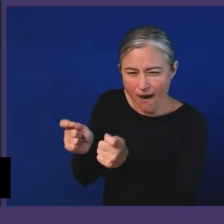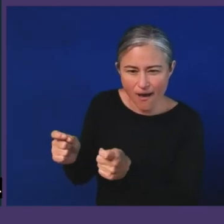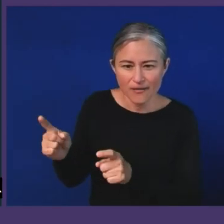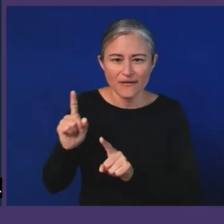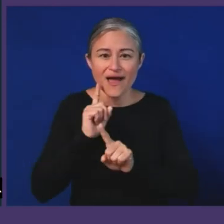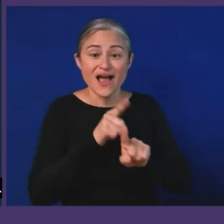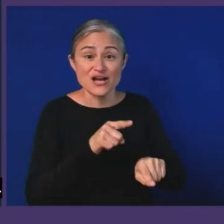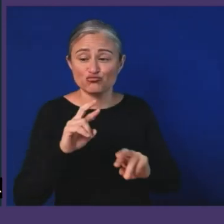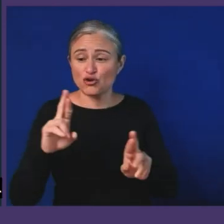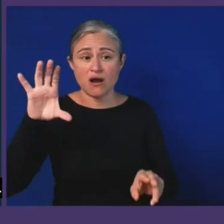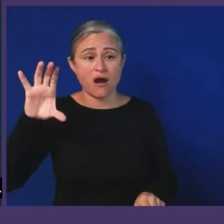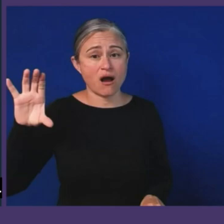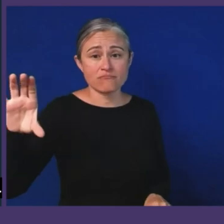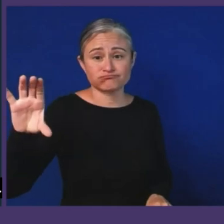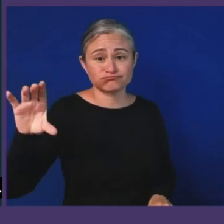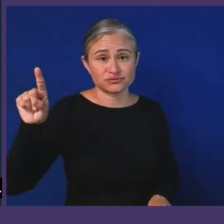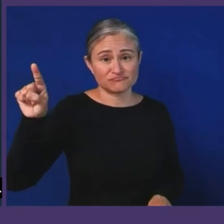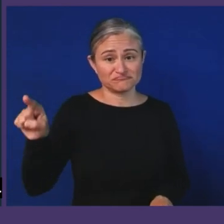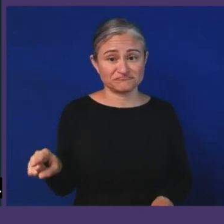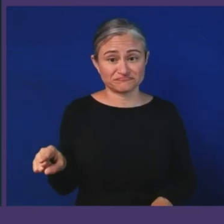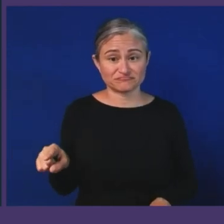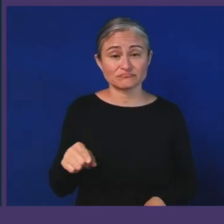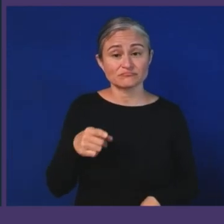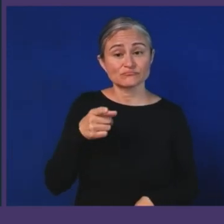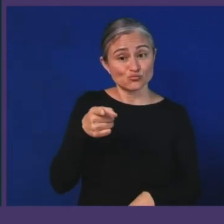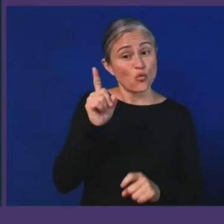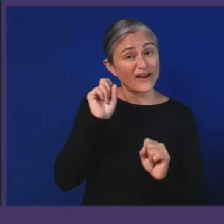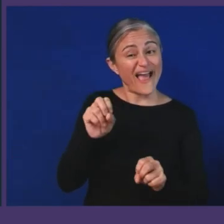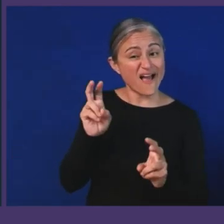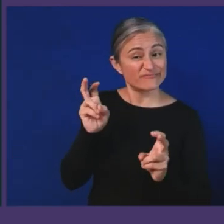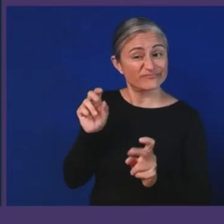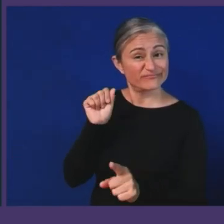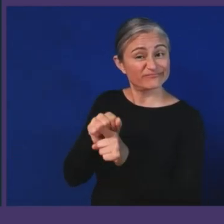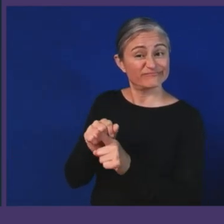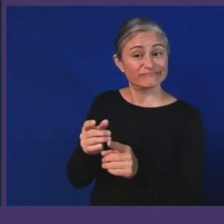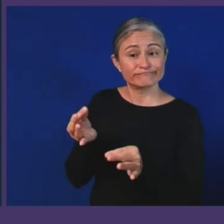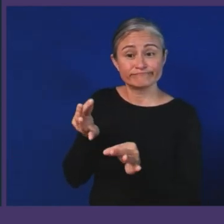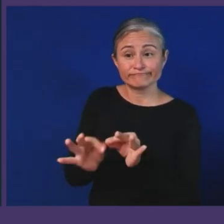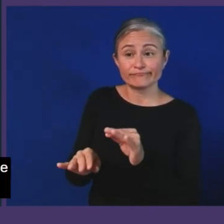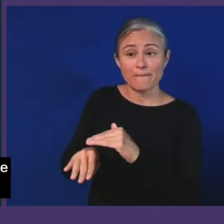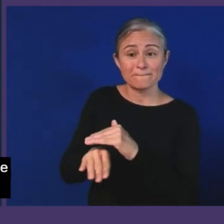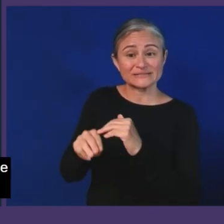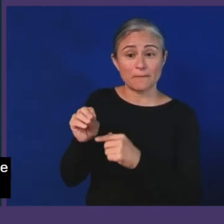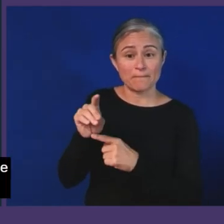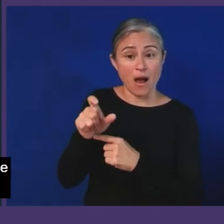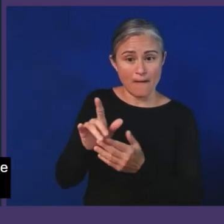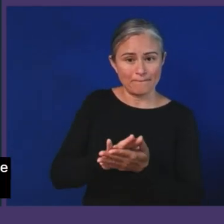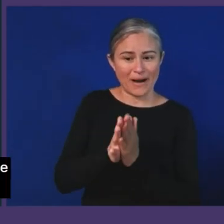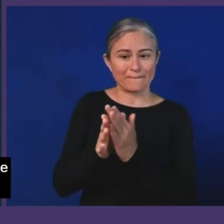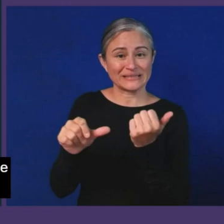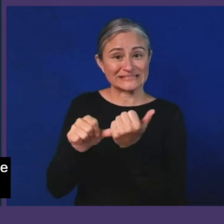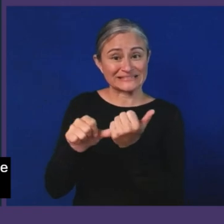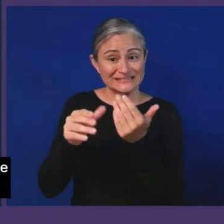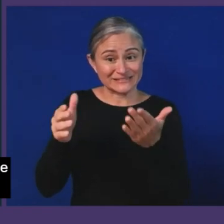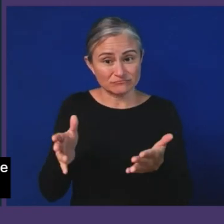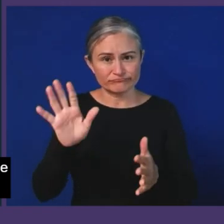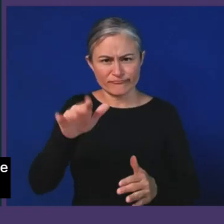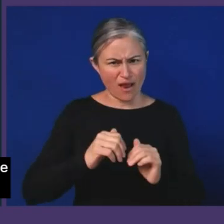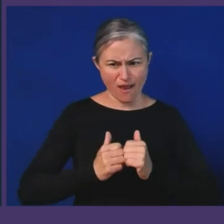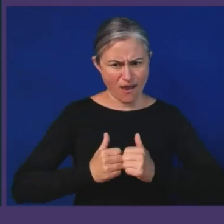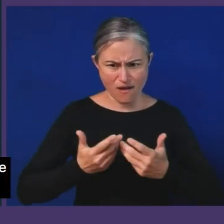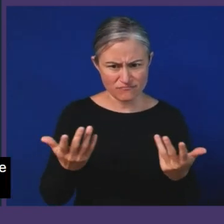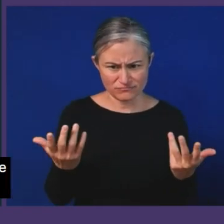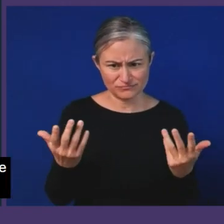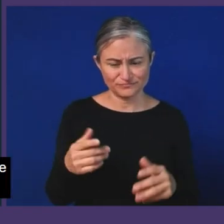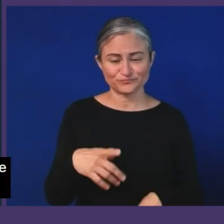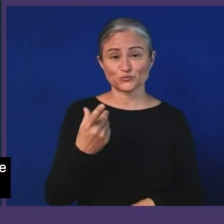can even trick base models into being assistants. And the way you would do this is you would create like a specific few-shot prompt that makes it look like there's some